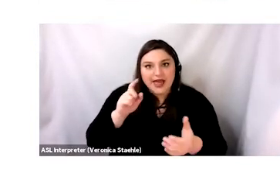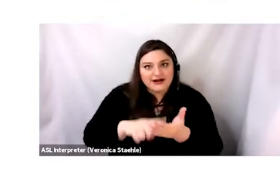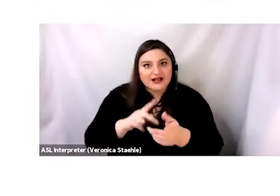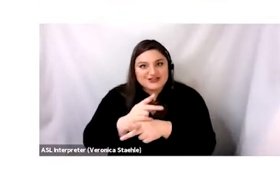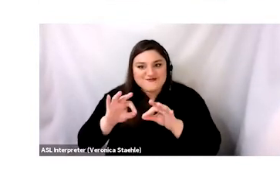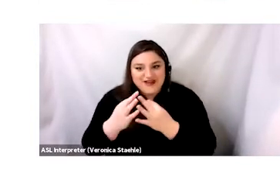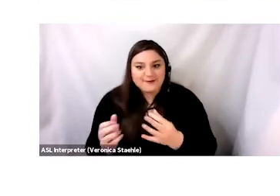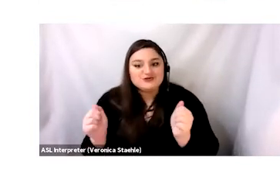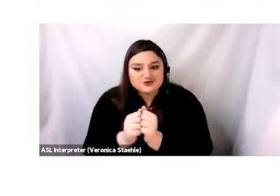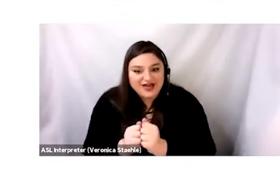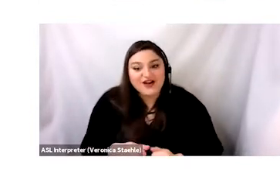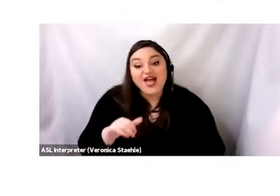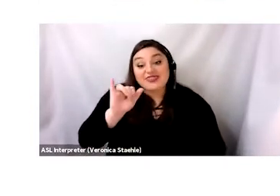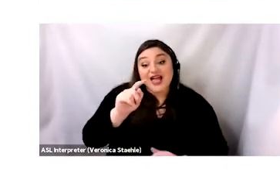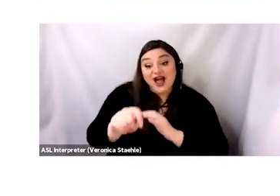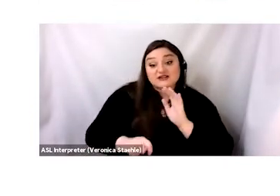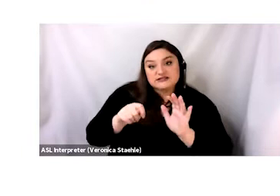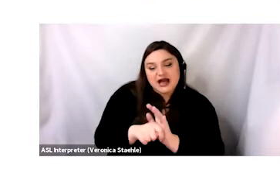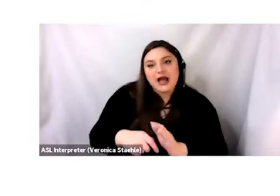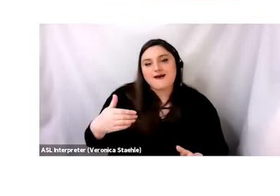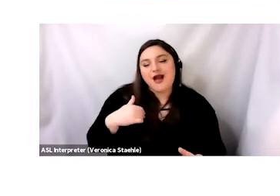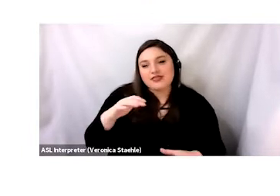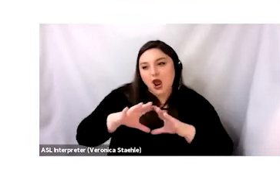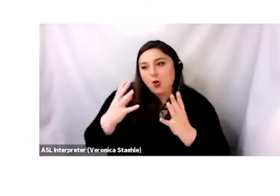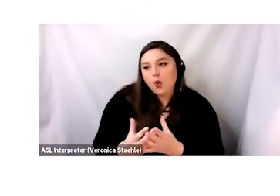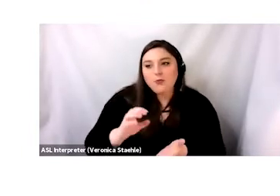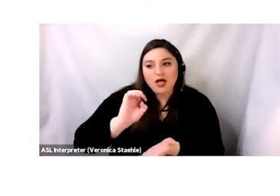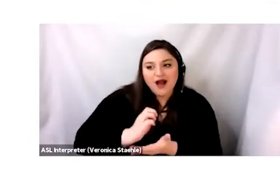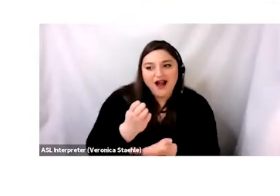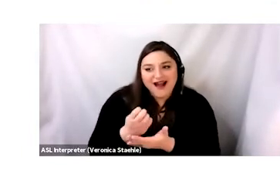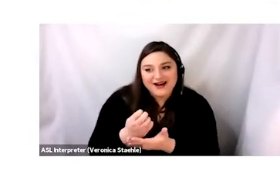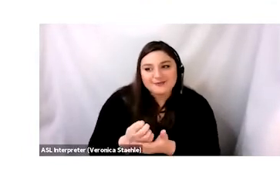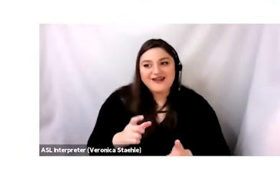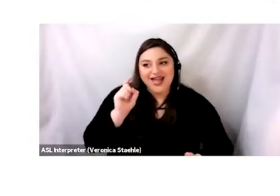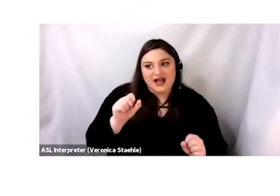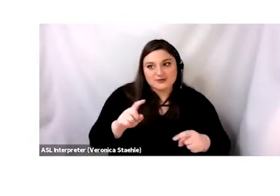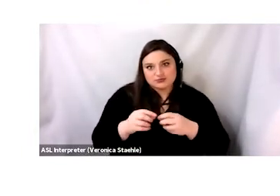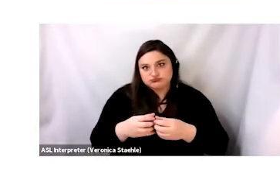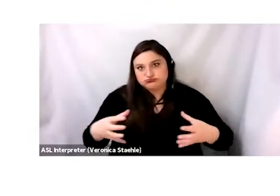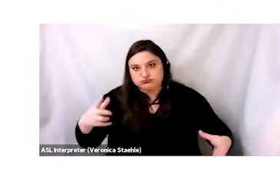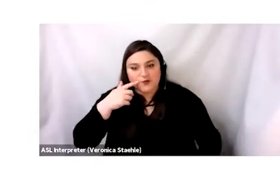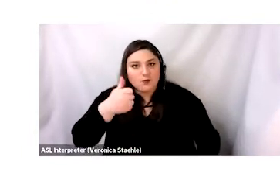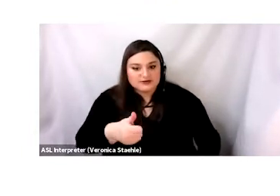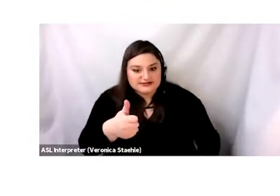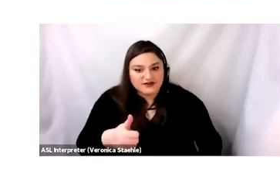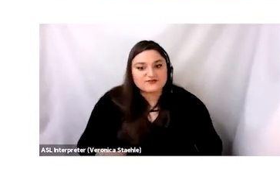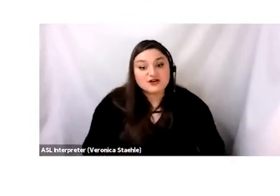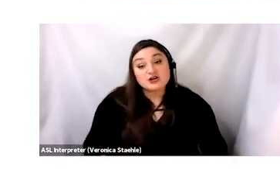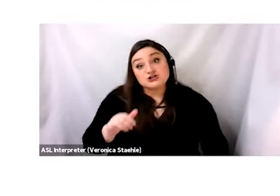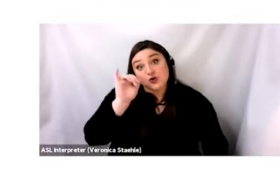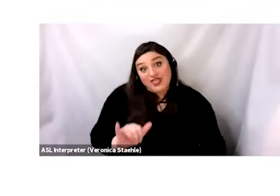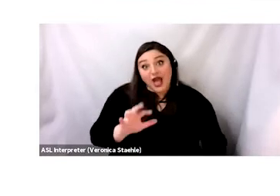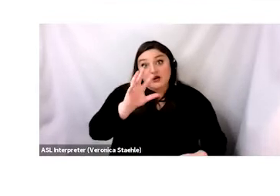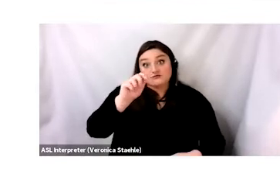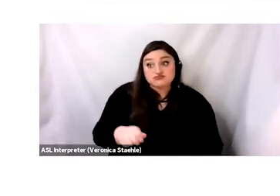and the US needed to be involved in the global economy to expand itself. So it was on the back of cotton and thus on the back of slaves that the